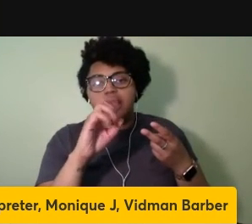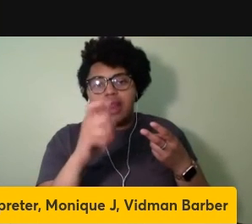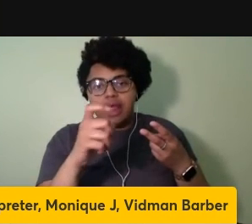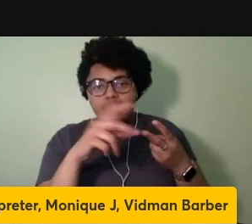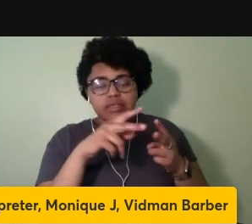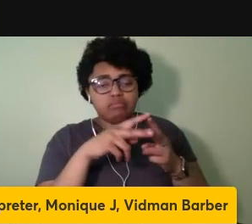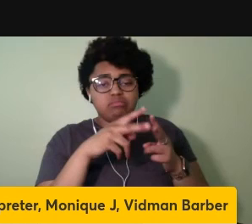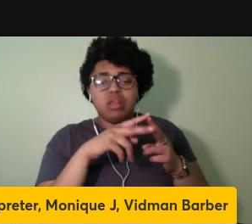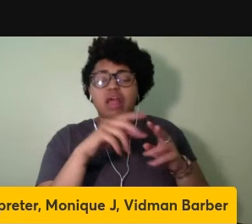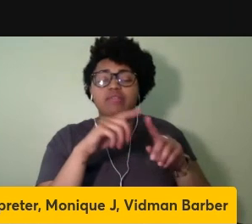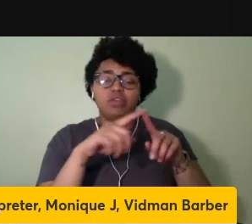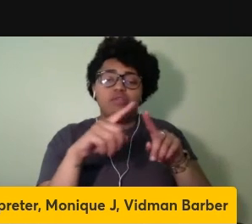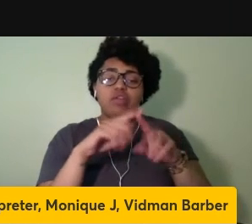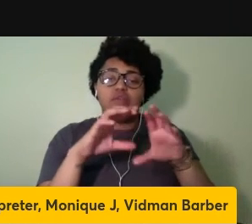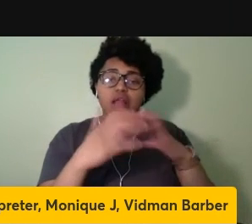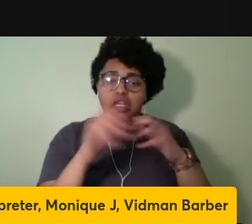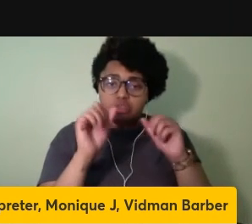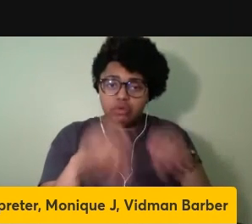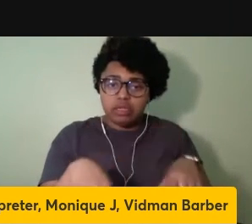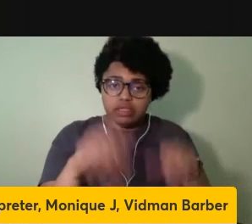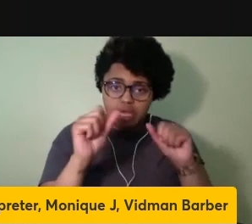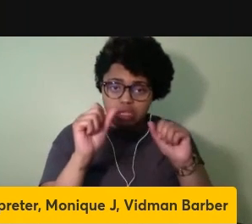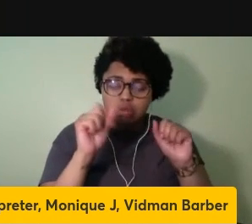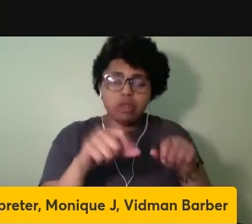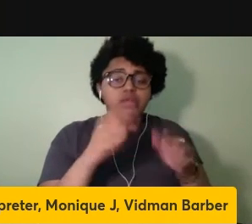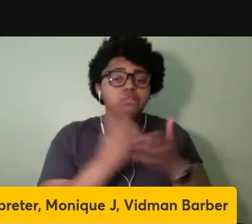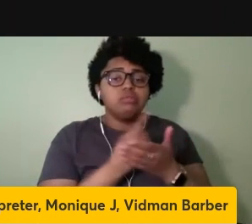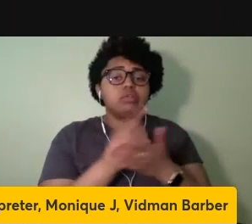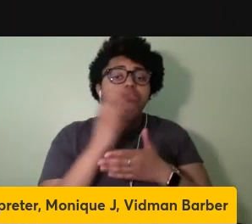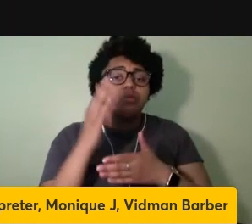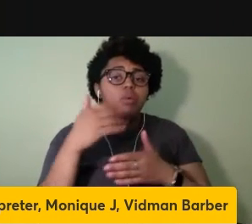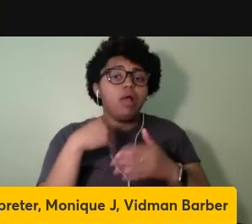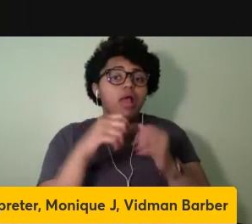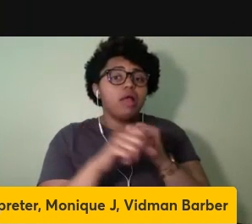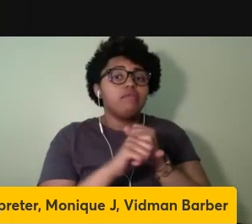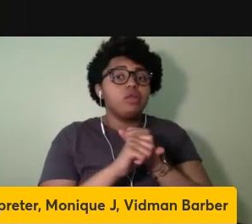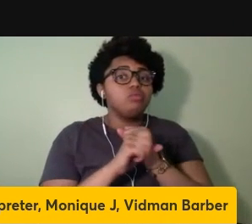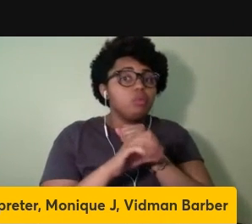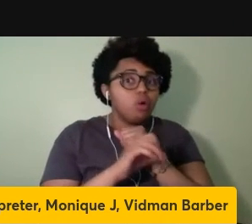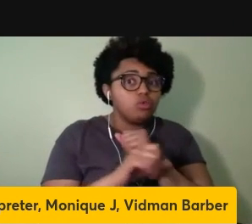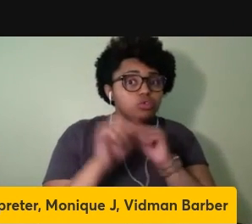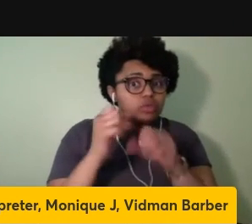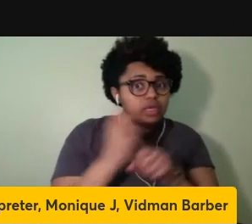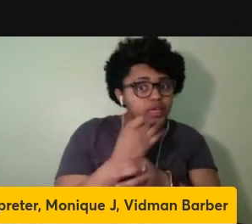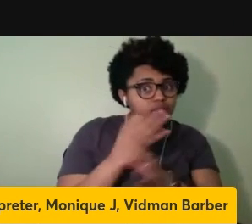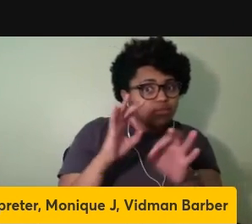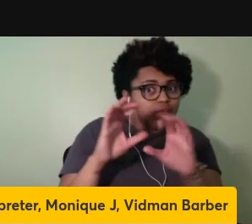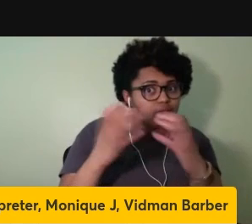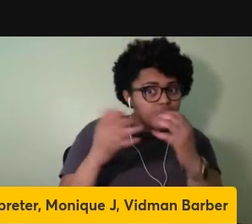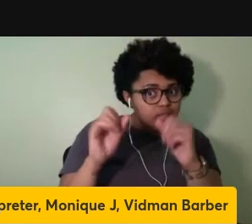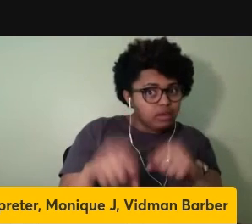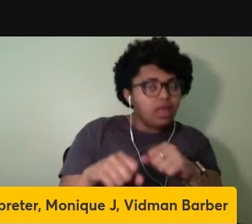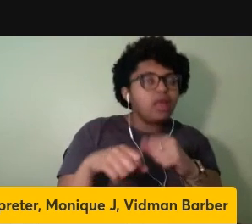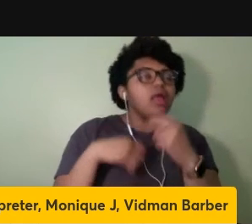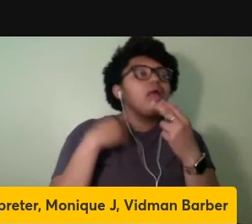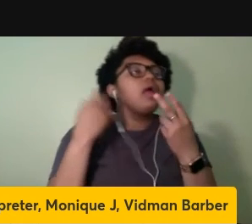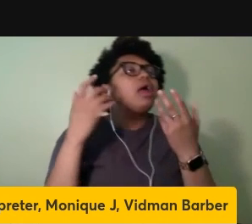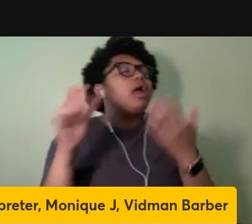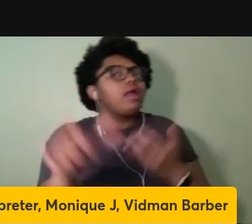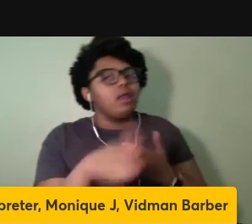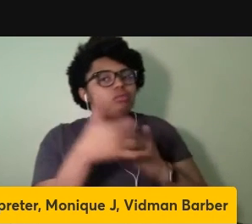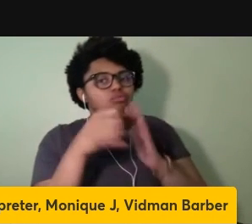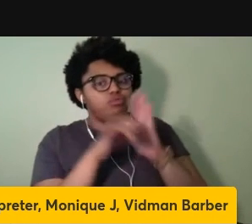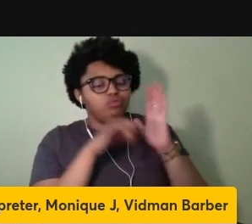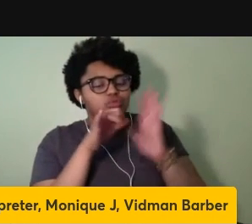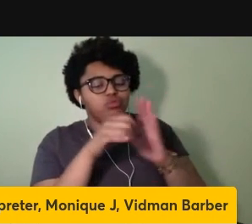And sometimes they'll have like promotions where you can take a free class. The other thing is just on YouTube,